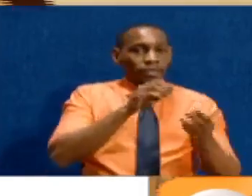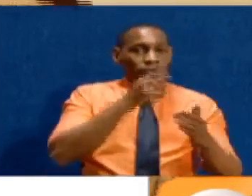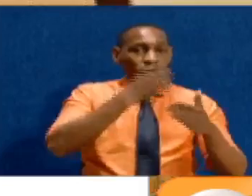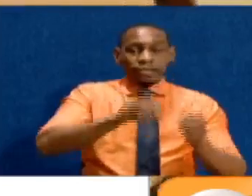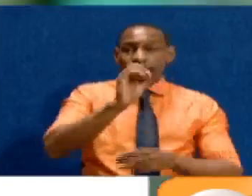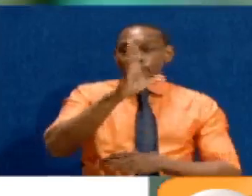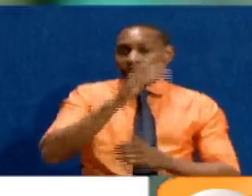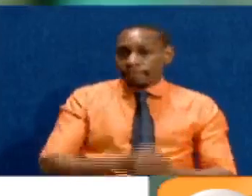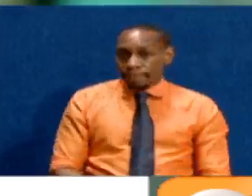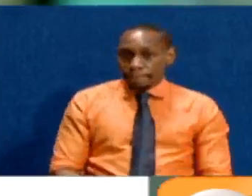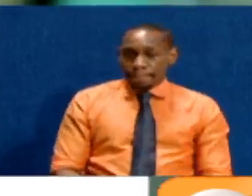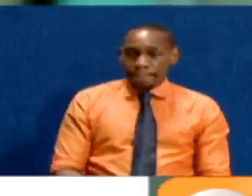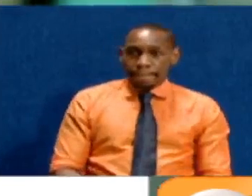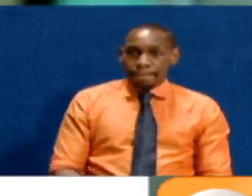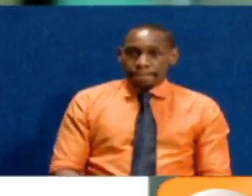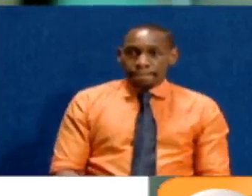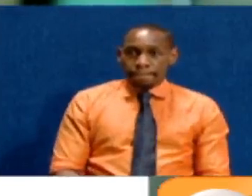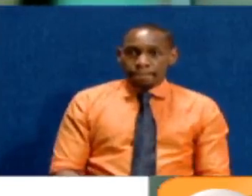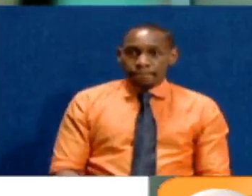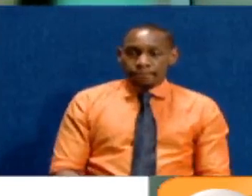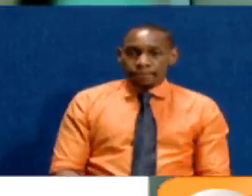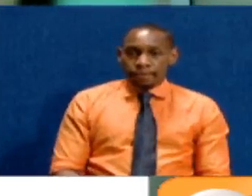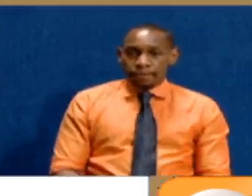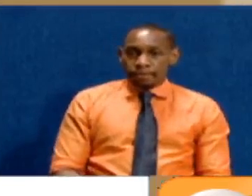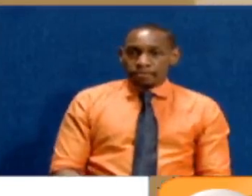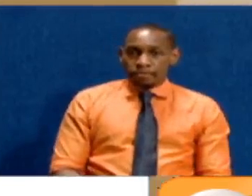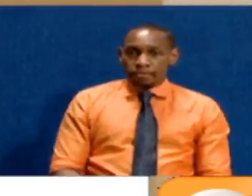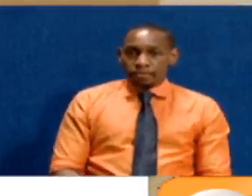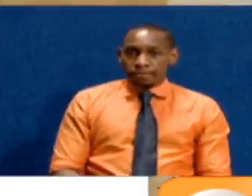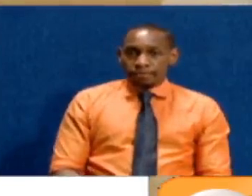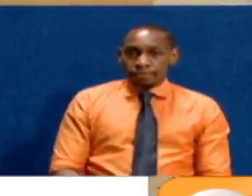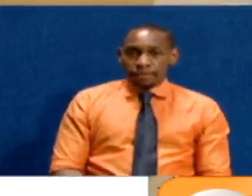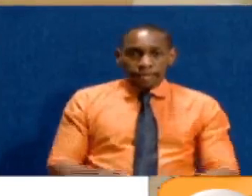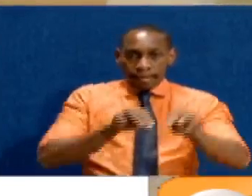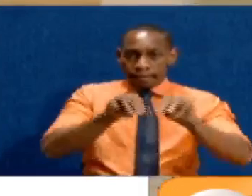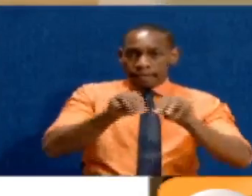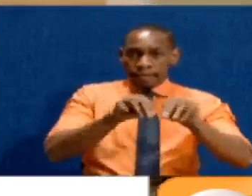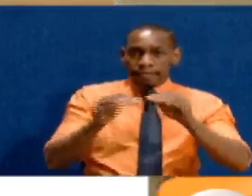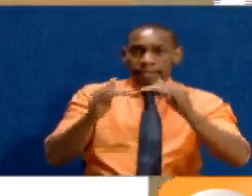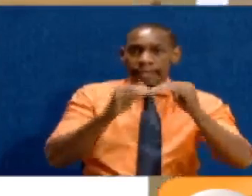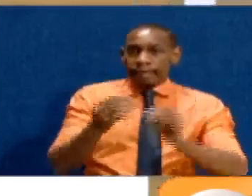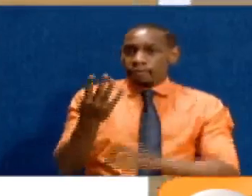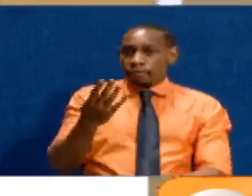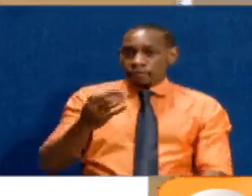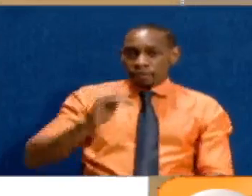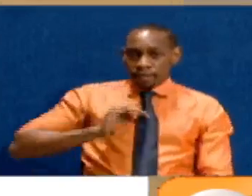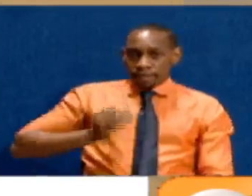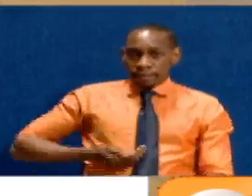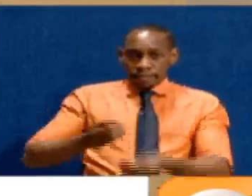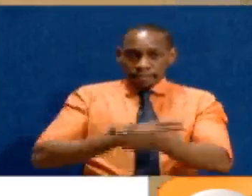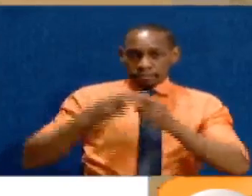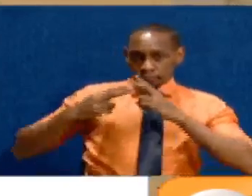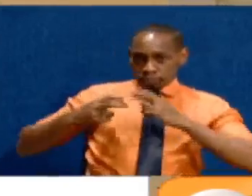Oh, that's nice. Office is over there. Yeah, so I'm the second one on managing a stage 4 breast cancer diagnosis